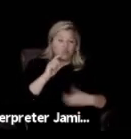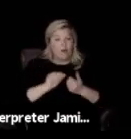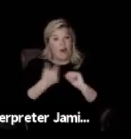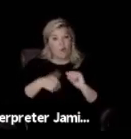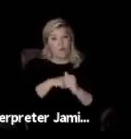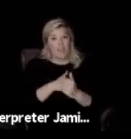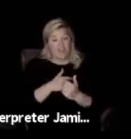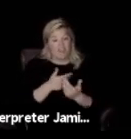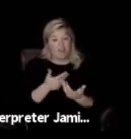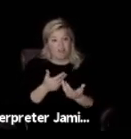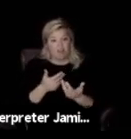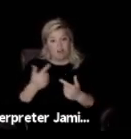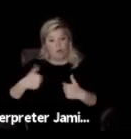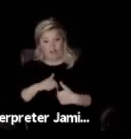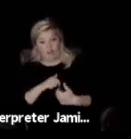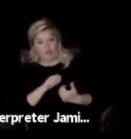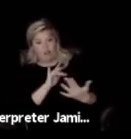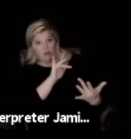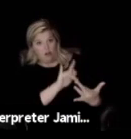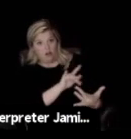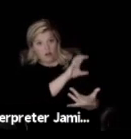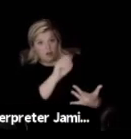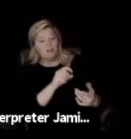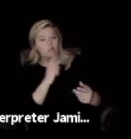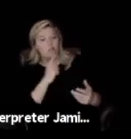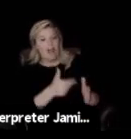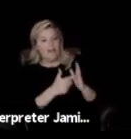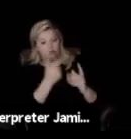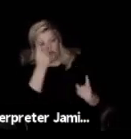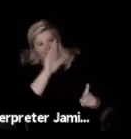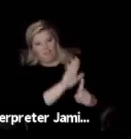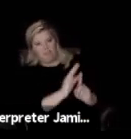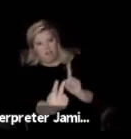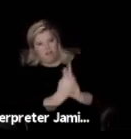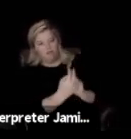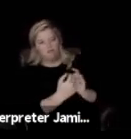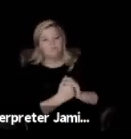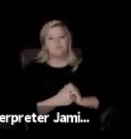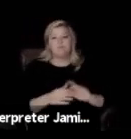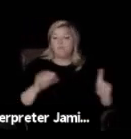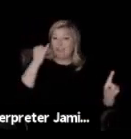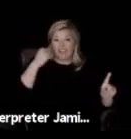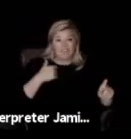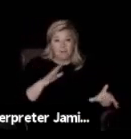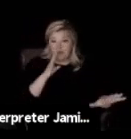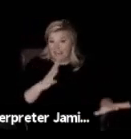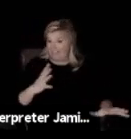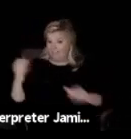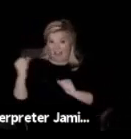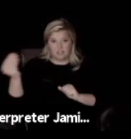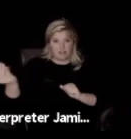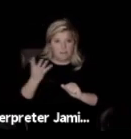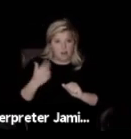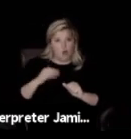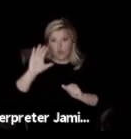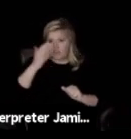to be from their perspective, and we're going to get into that. And let me know if I'm speaking too fast as well. You seem to be keeping